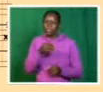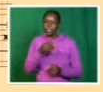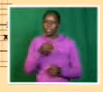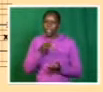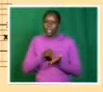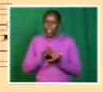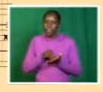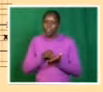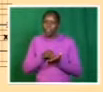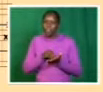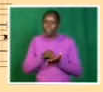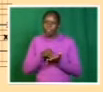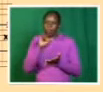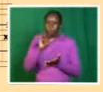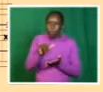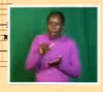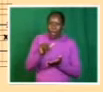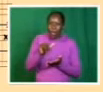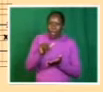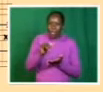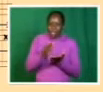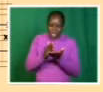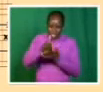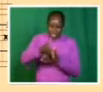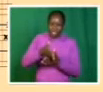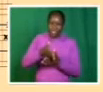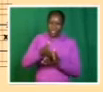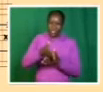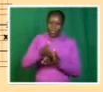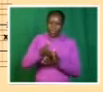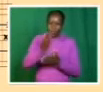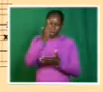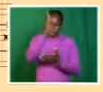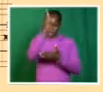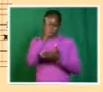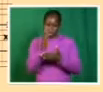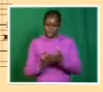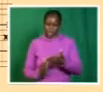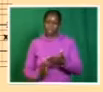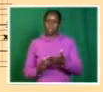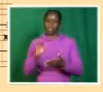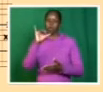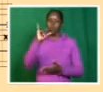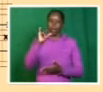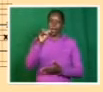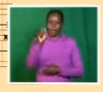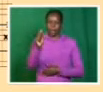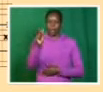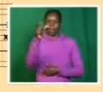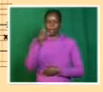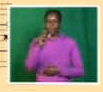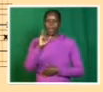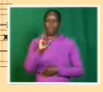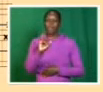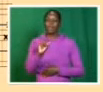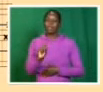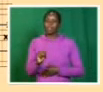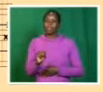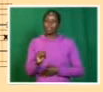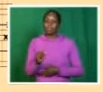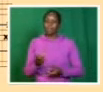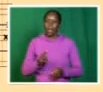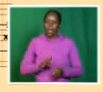this point here, the y-intercept where the graph cuts the y-axis. It also includes these